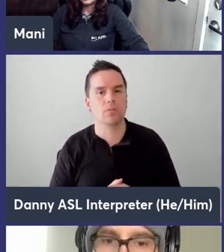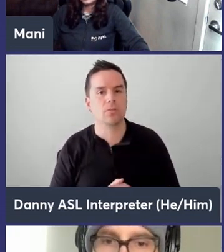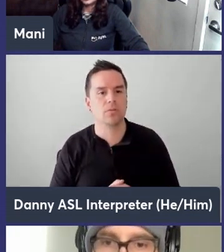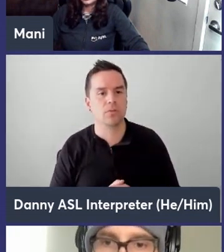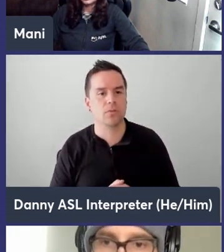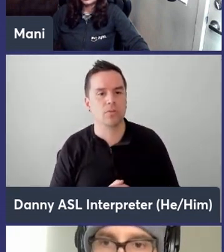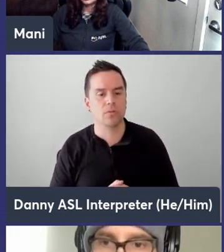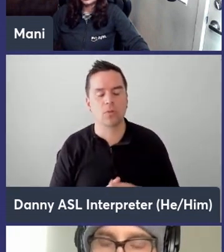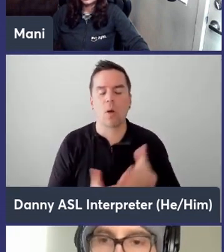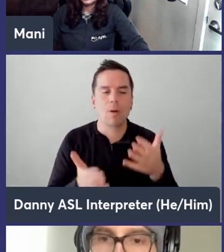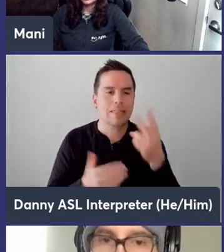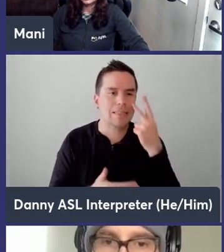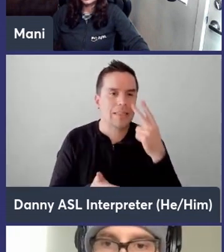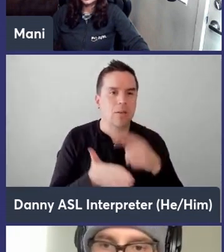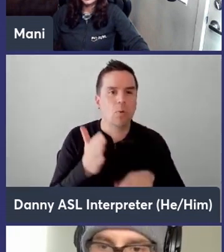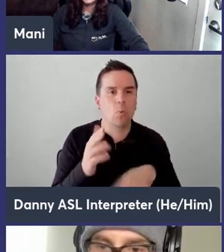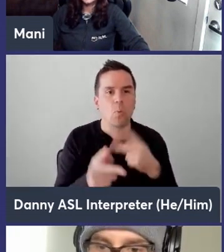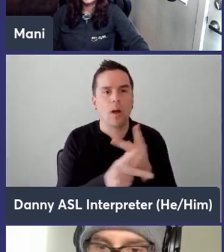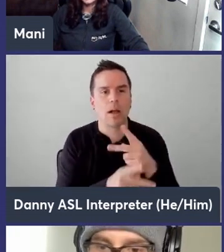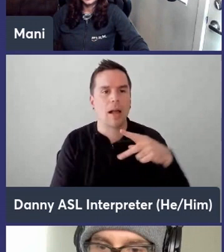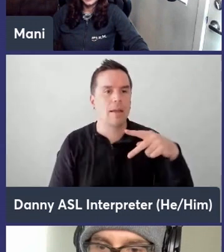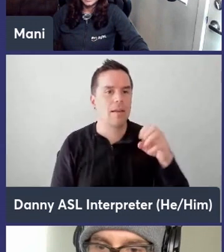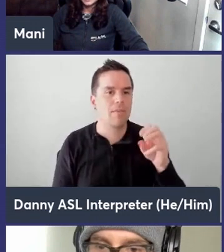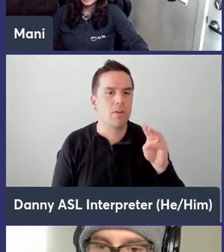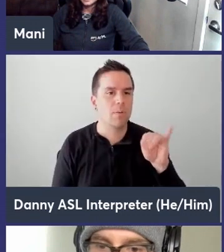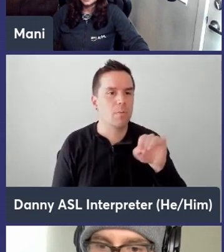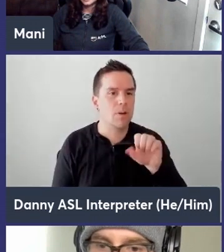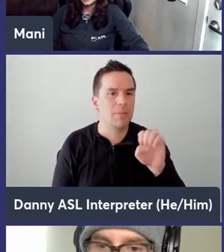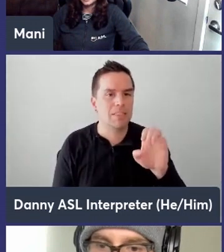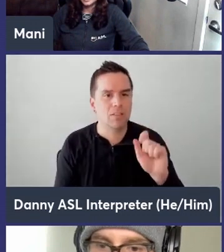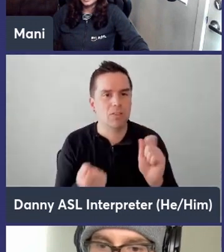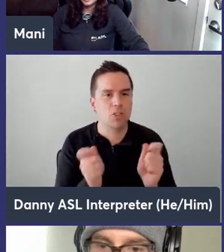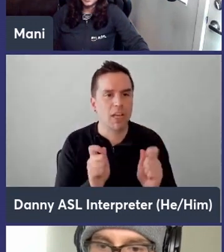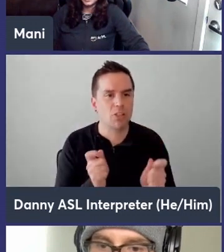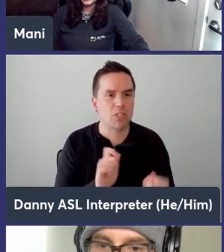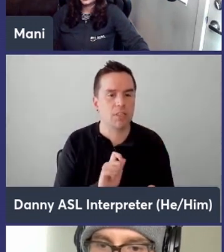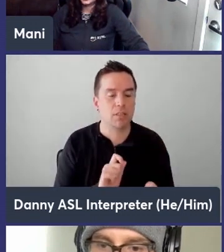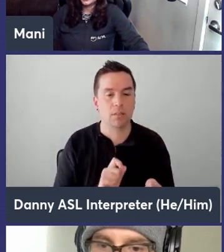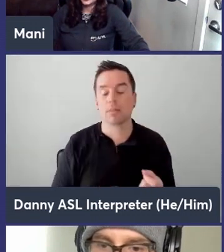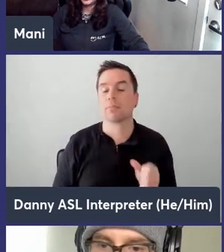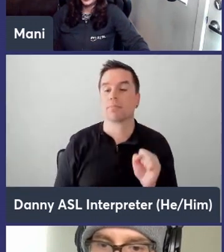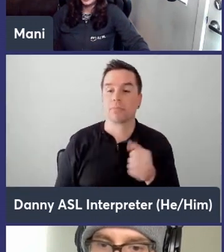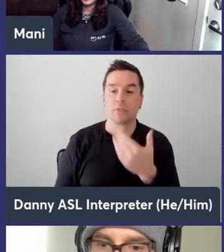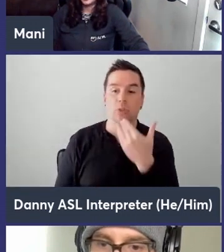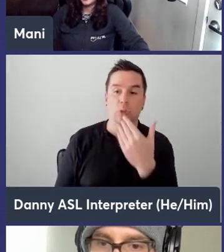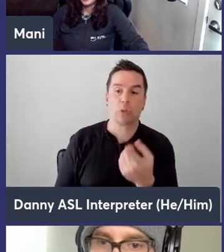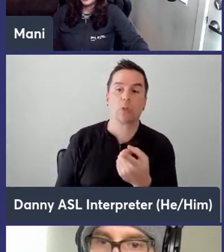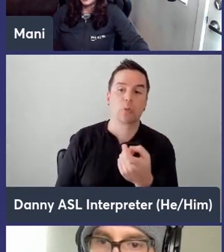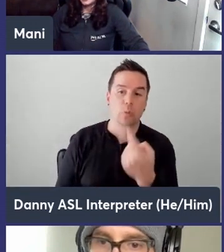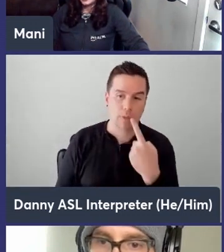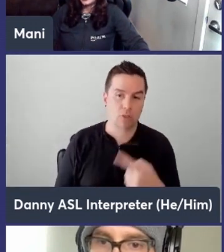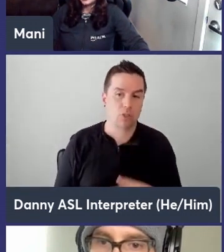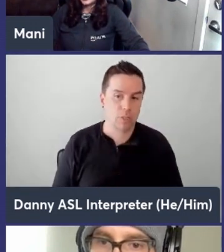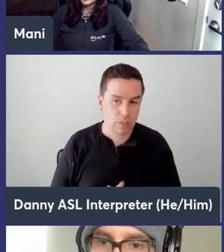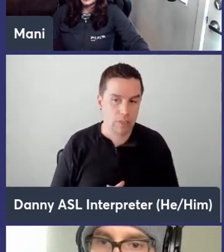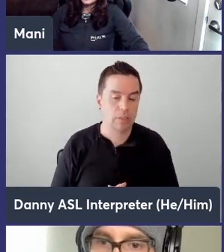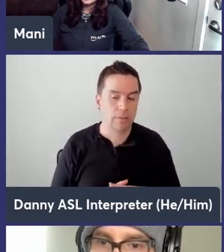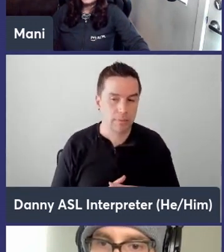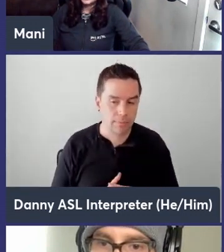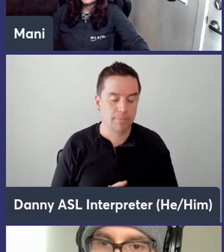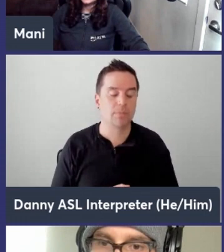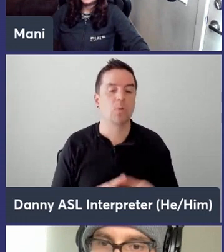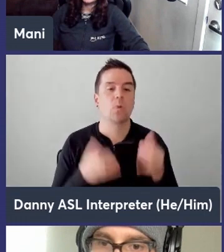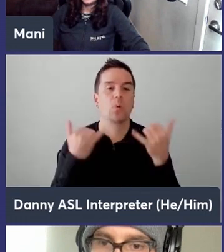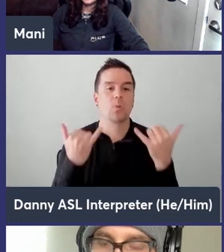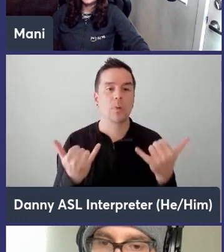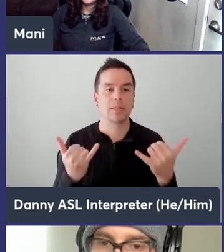parameters changed or what the differences are. Yes, that's a really good question. So right now we